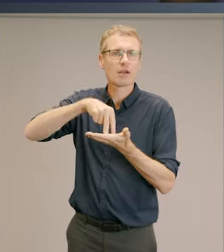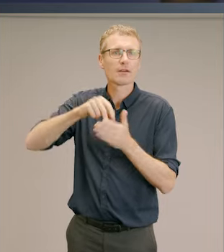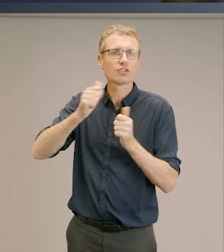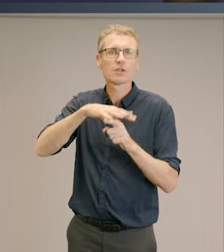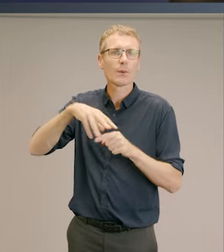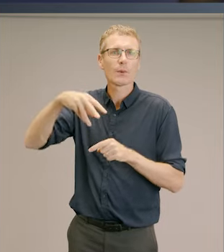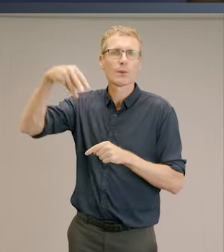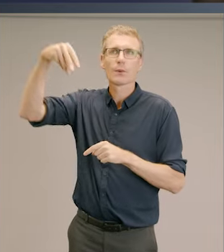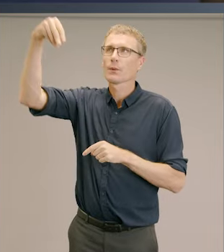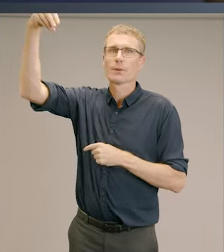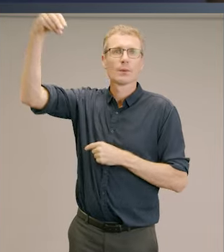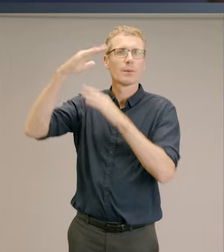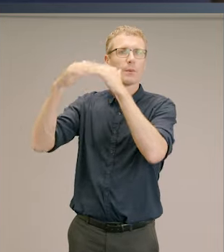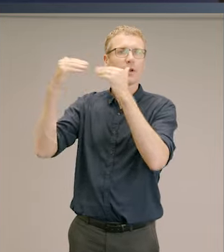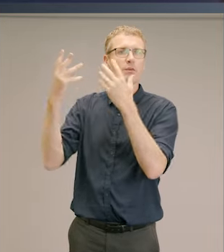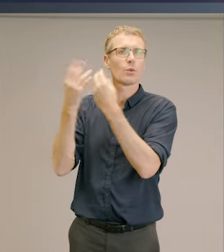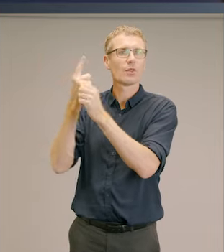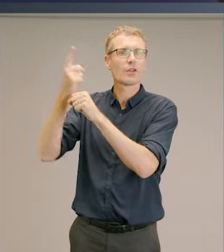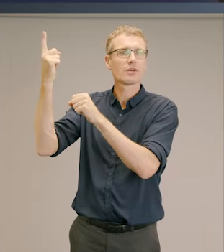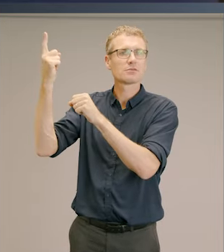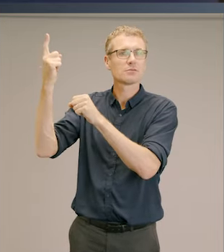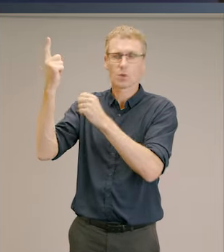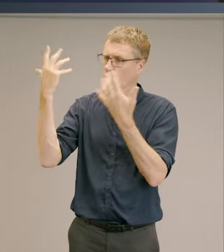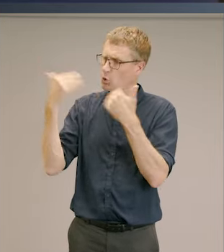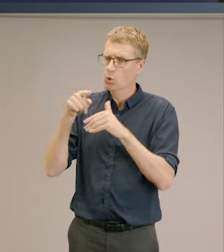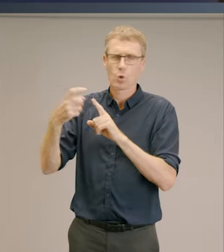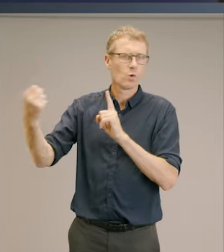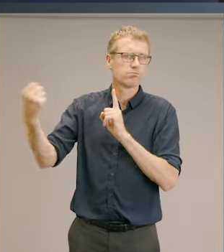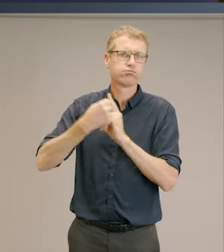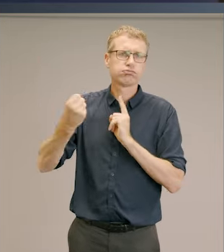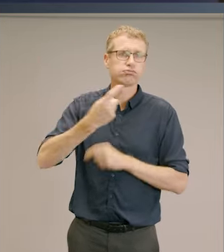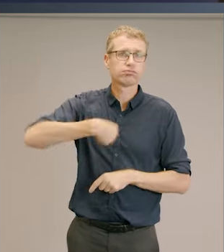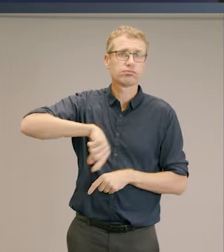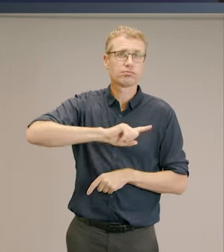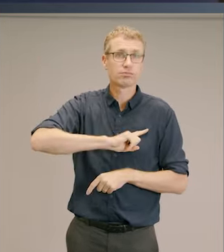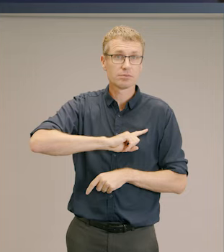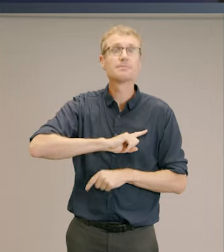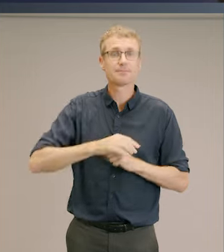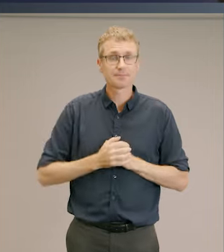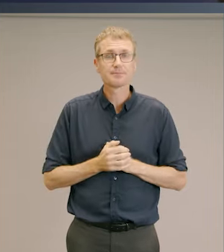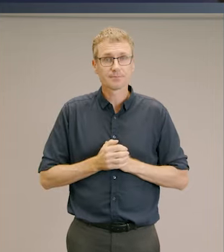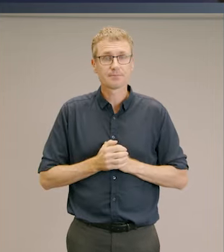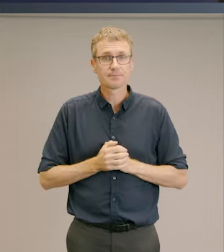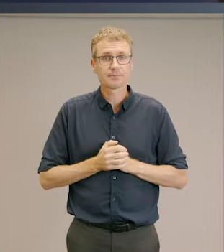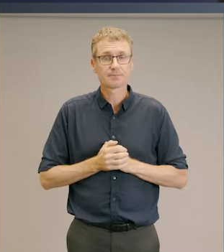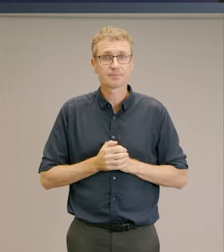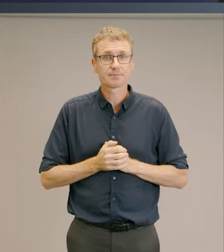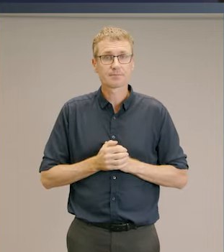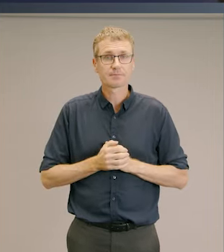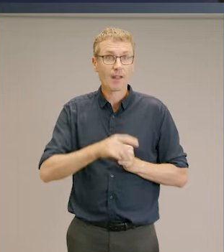ascension. Because Jesus' resurrection and ascension has changed everything for us as his